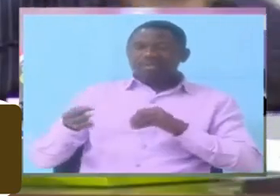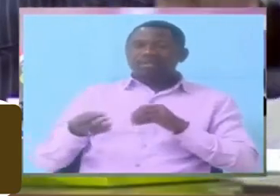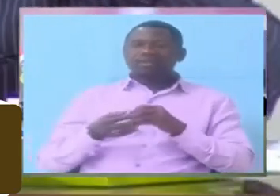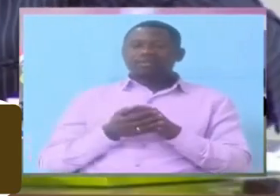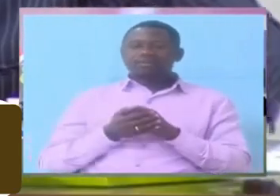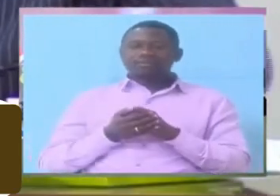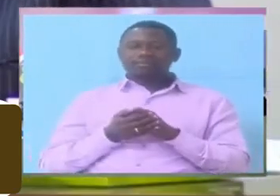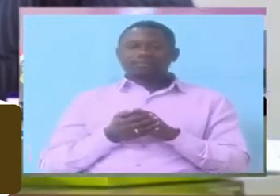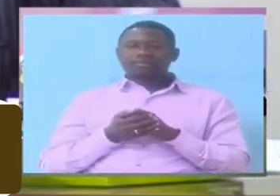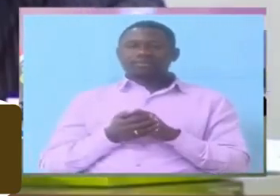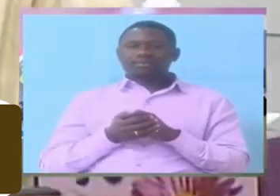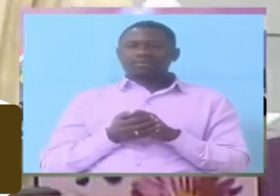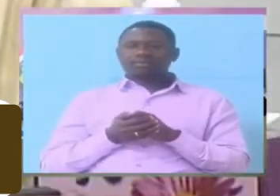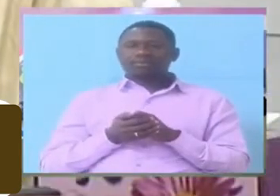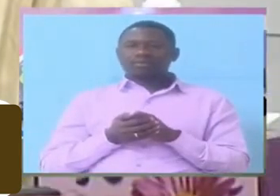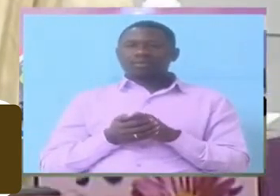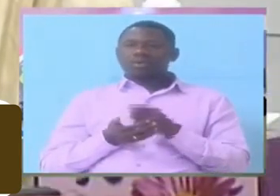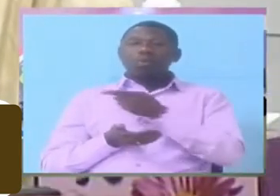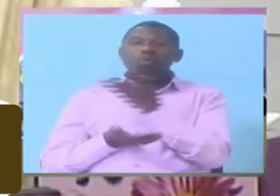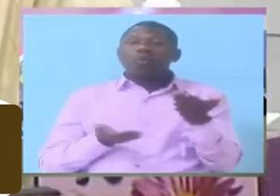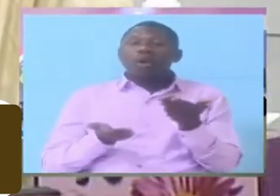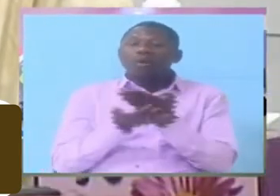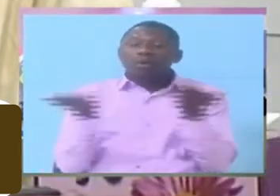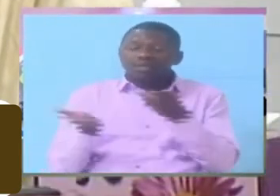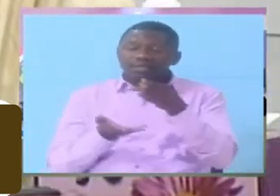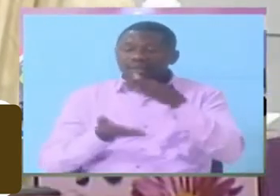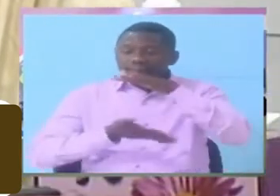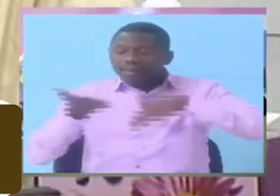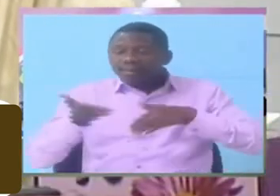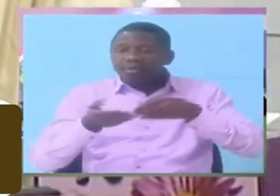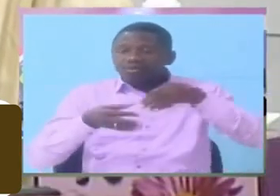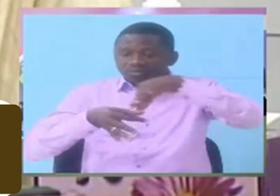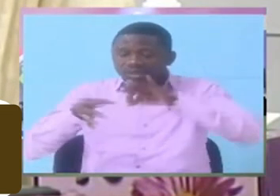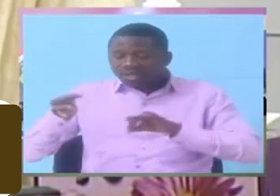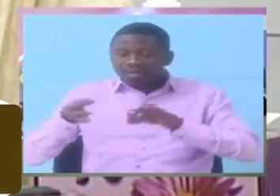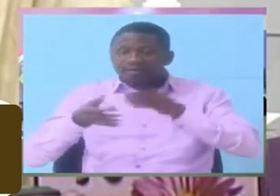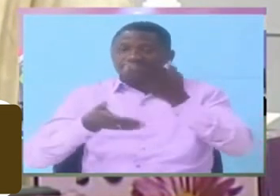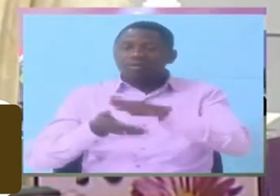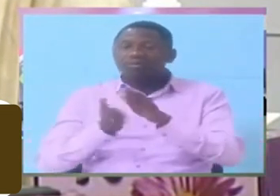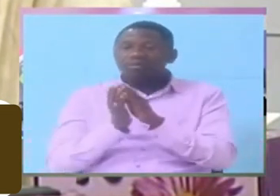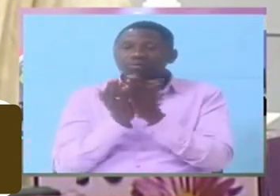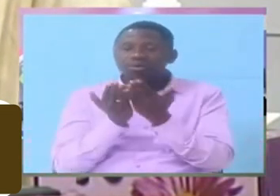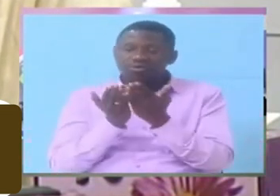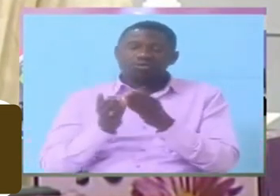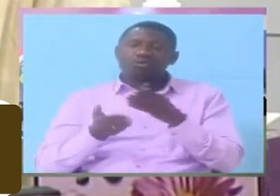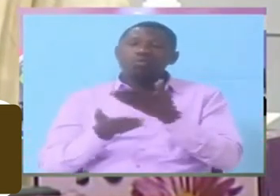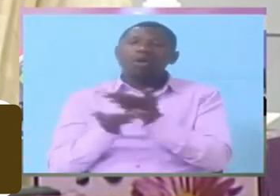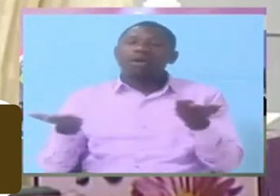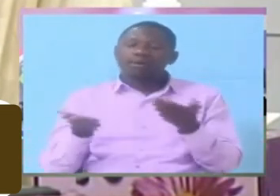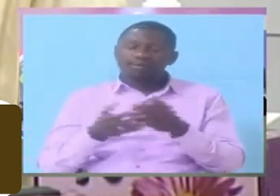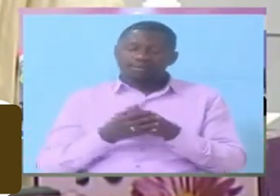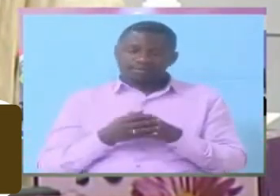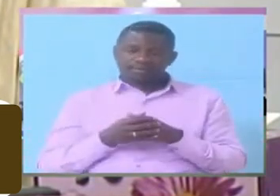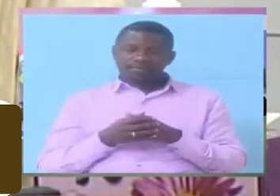that extract? Aleme bondi je wole. It was presented because I just want to, but if you want me to go